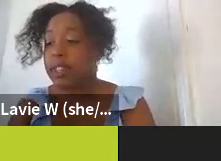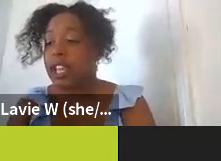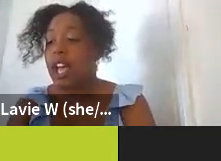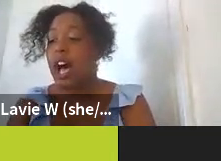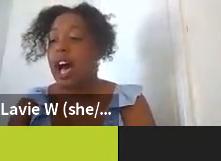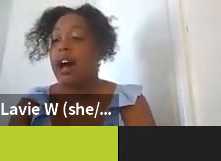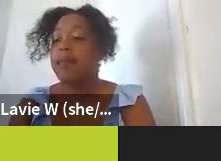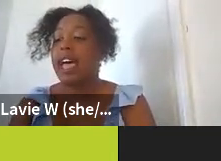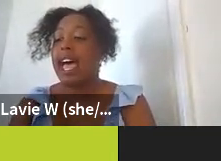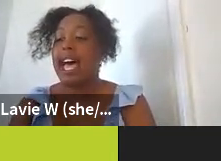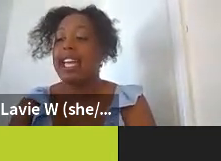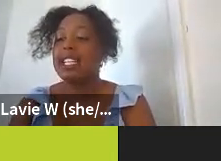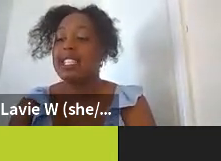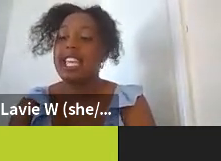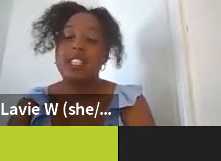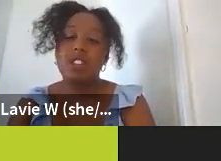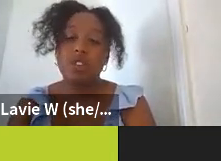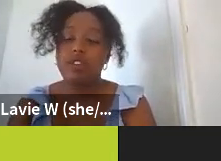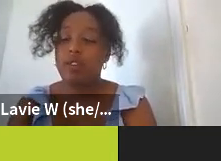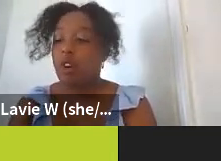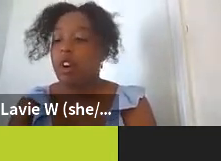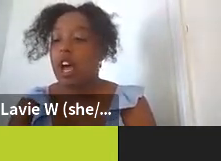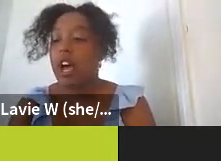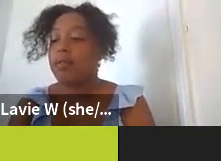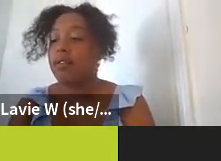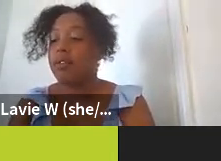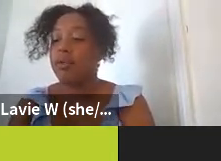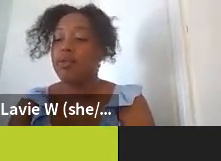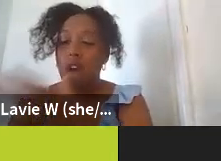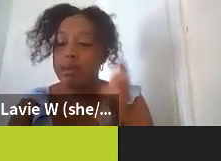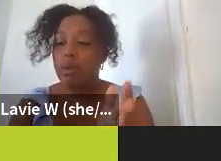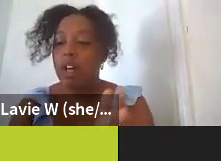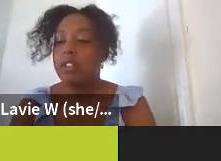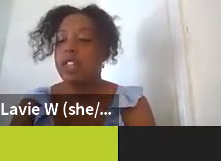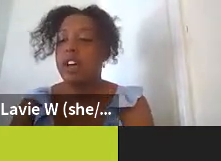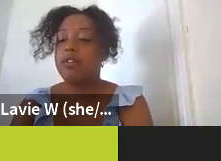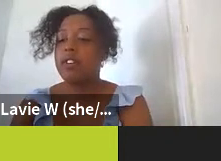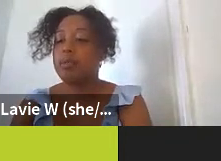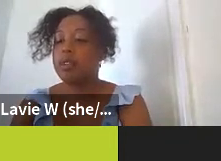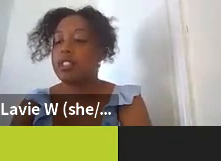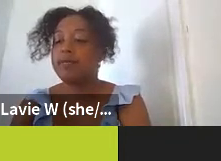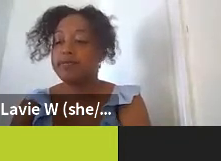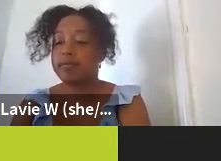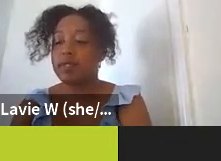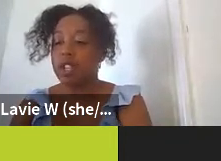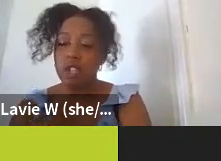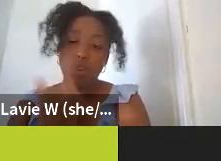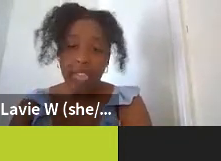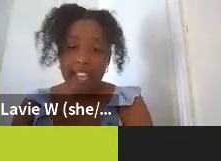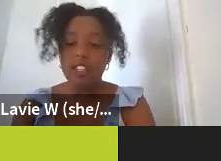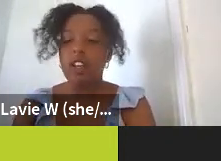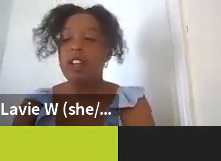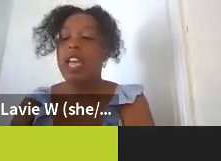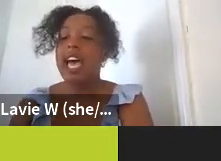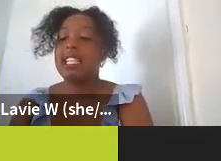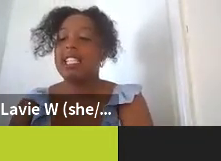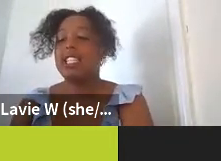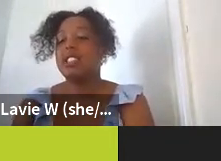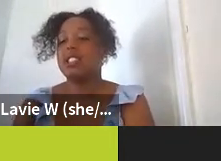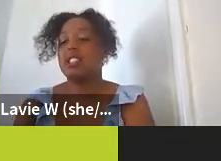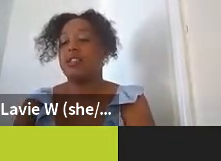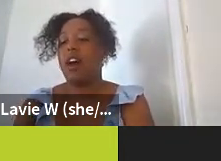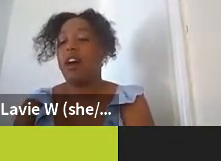Europe, and in 1834 through the Commonwealth of Britain, so Canada, and